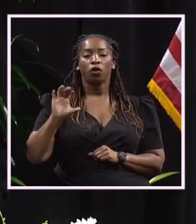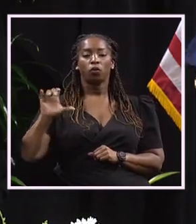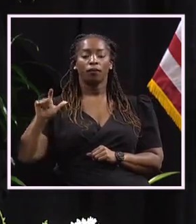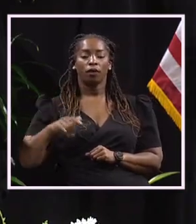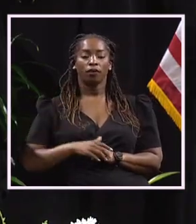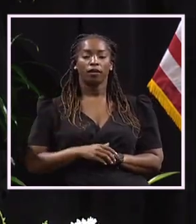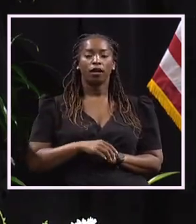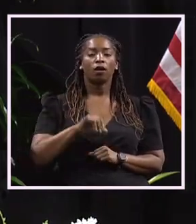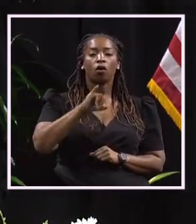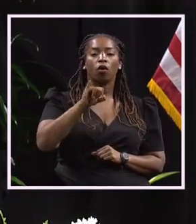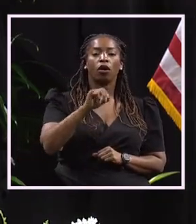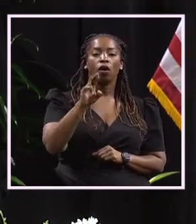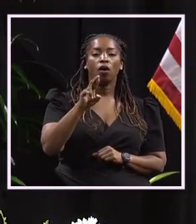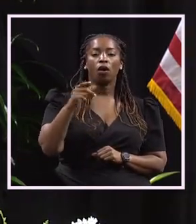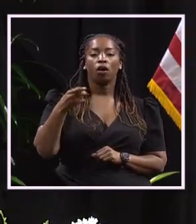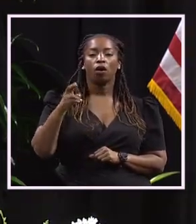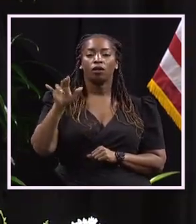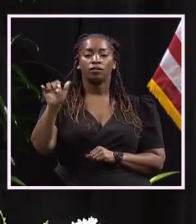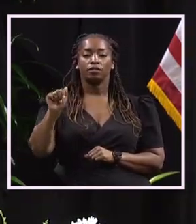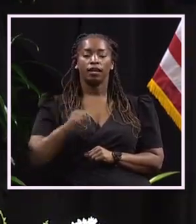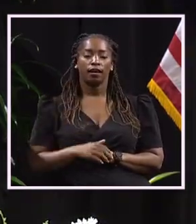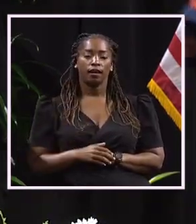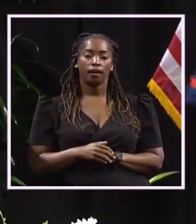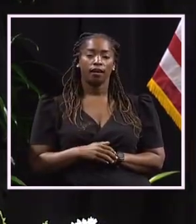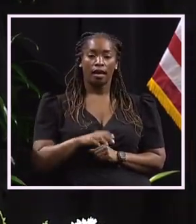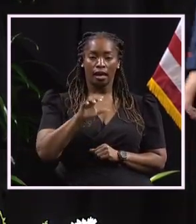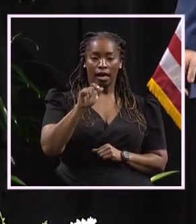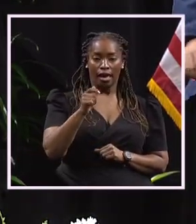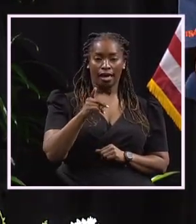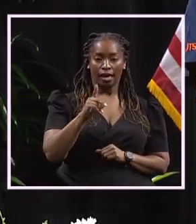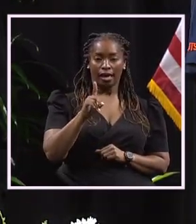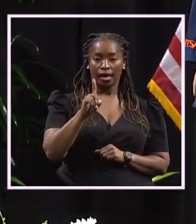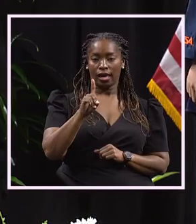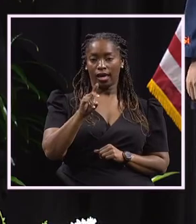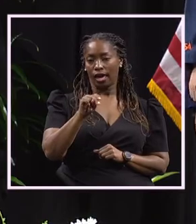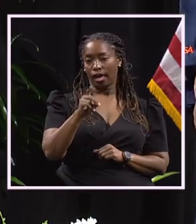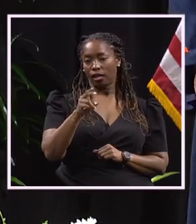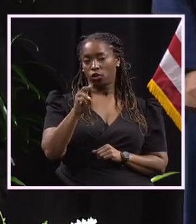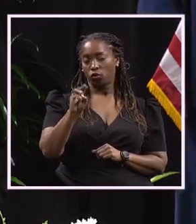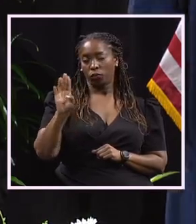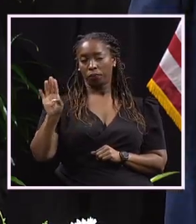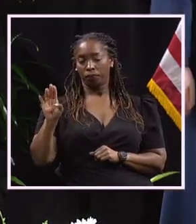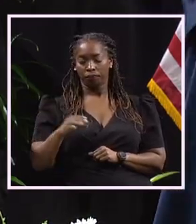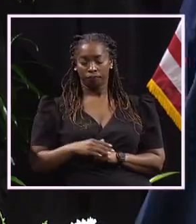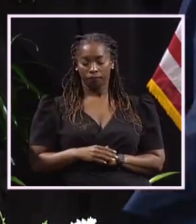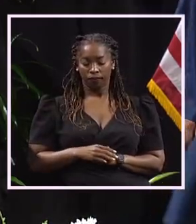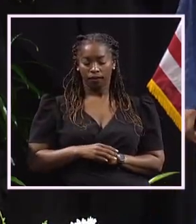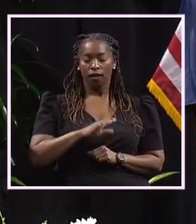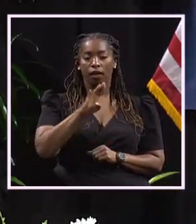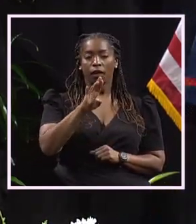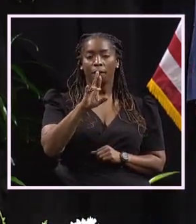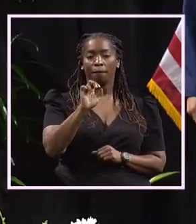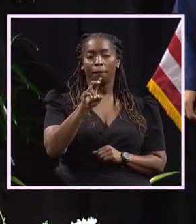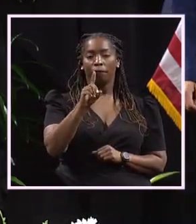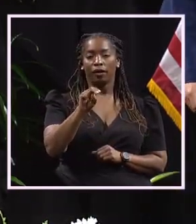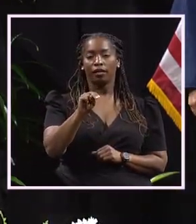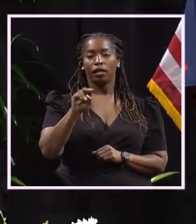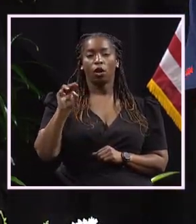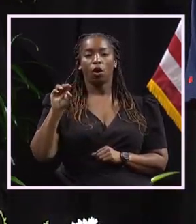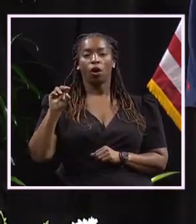Jorge A. Garcia, Andrew B. Camp, Brandon Holsinger, cum